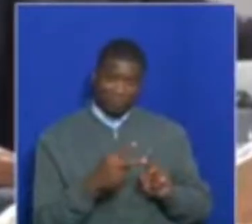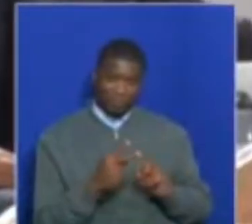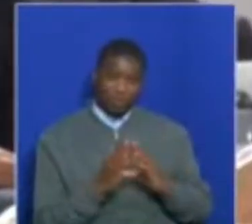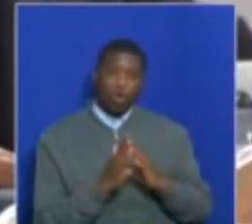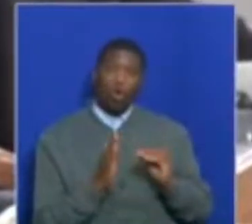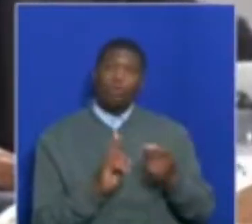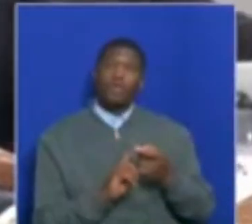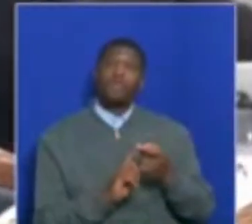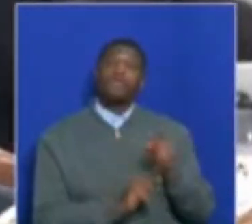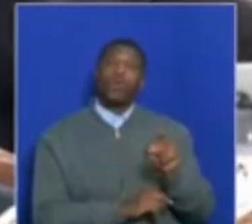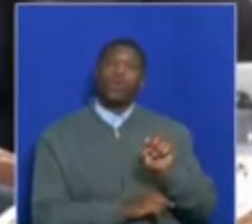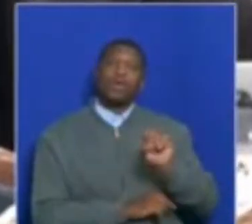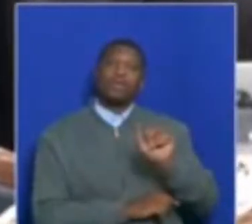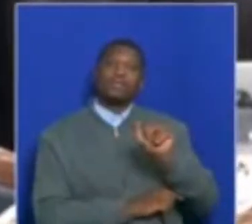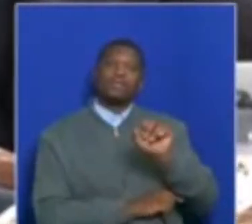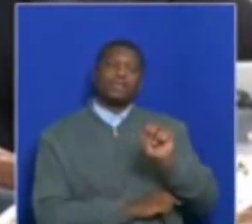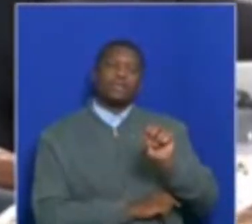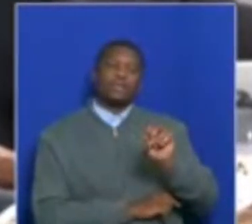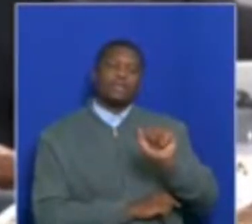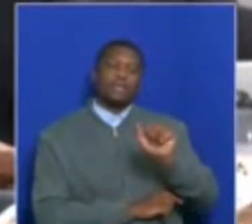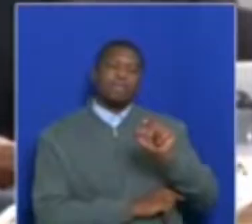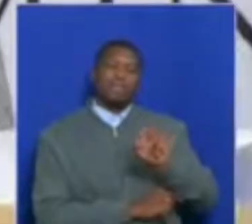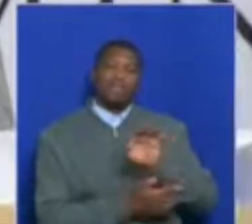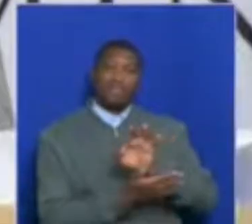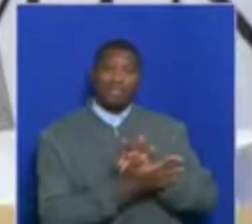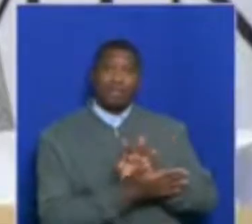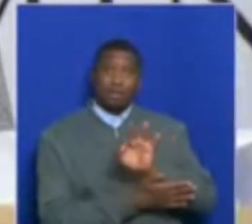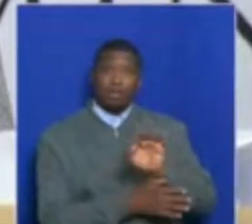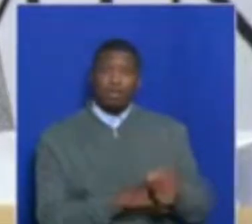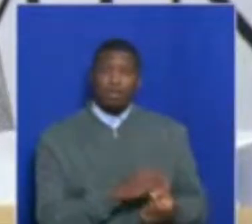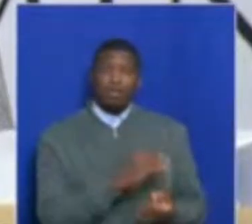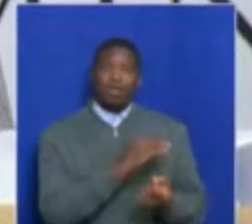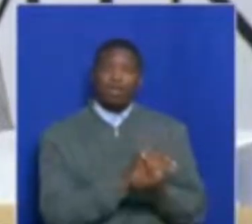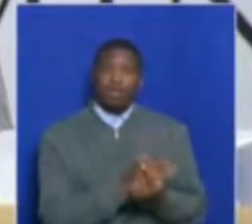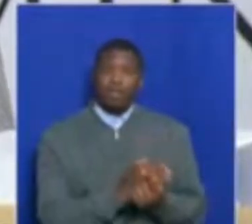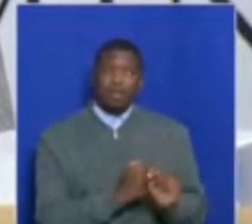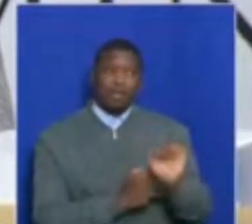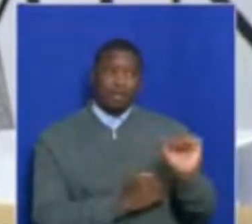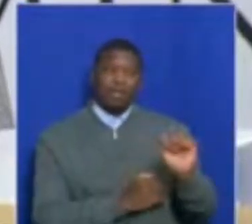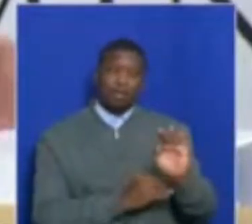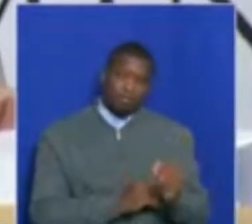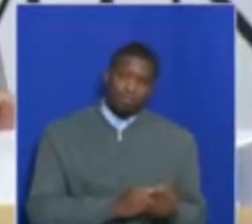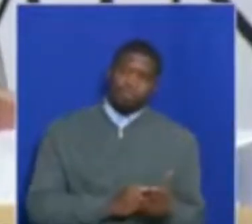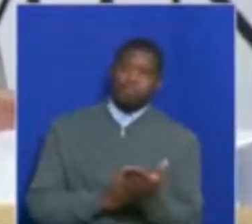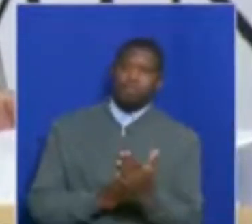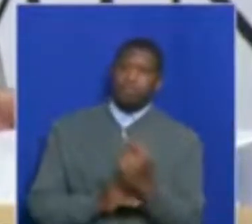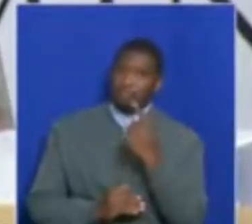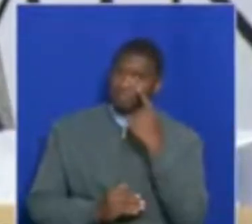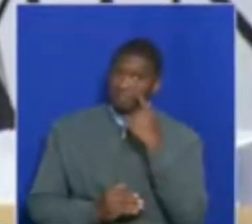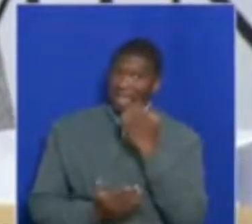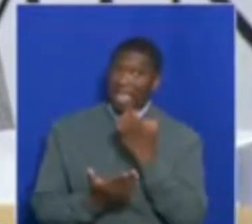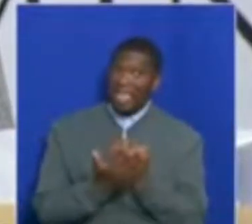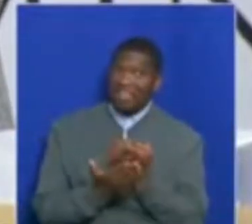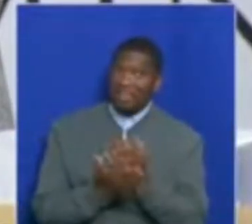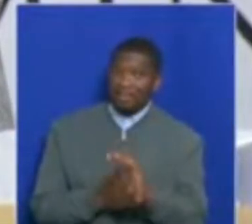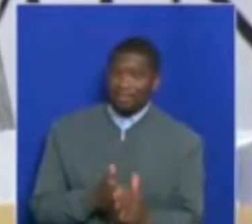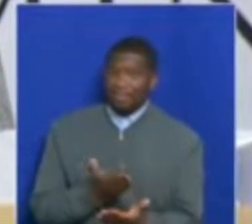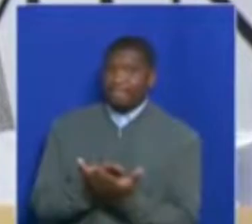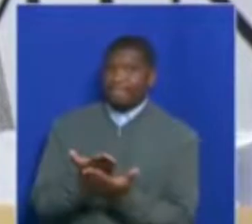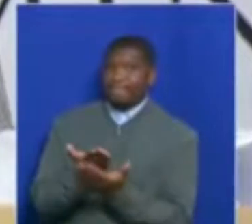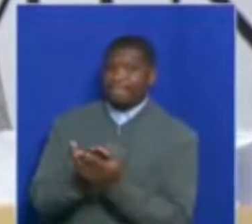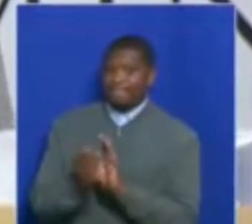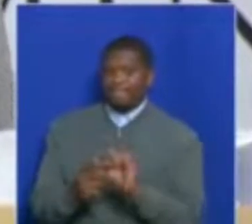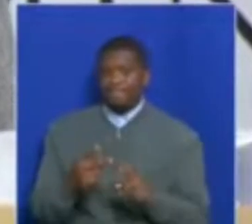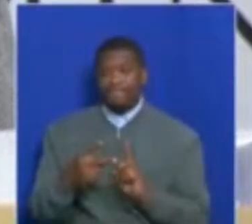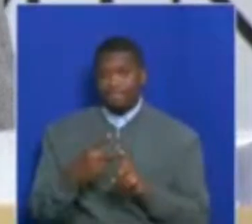where they ended in the exhibits, and then you got a ballistic report on the exhibits